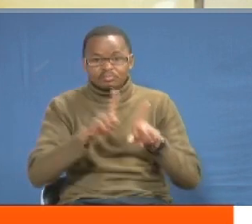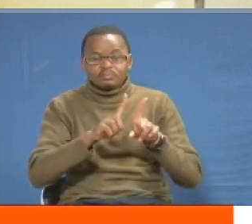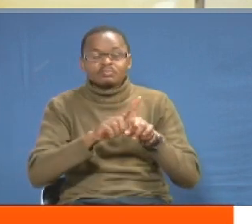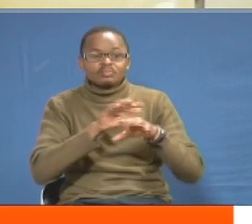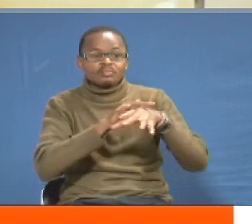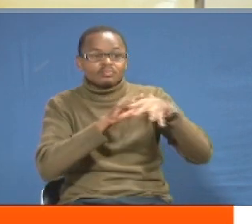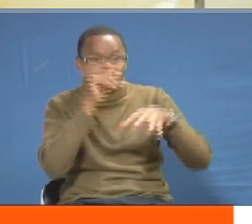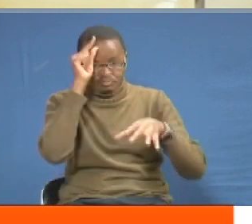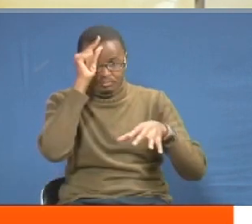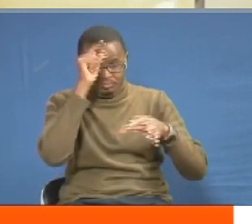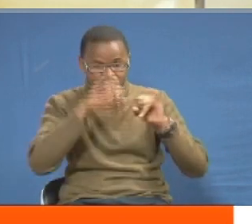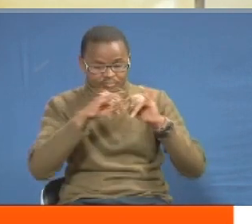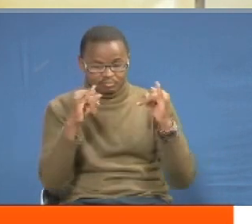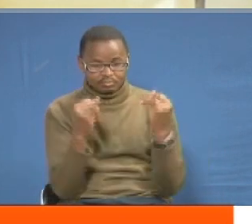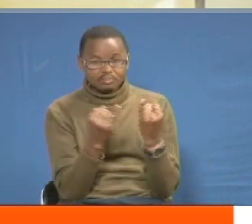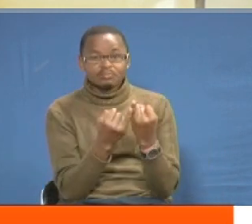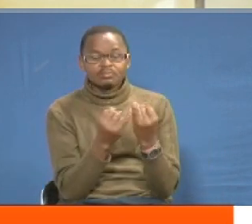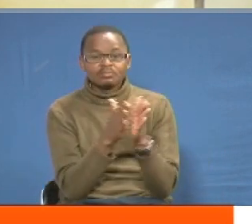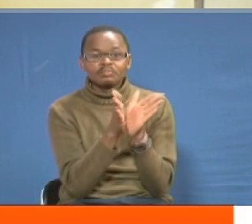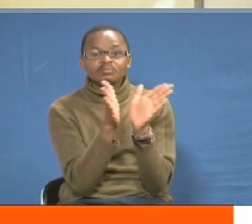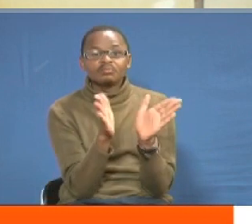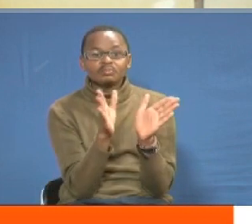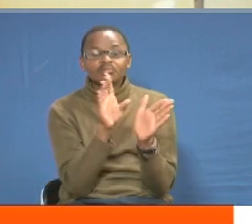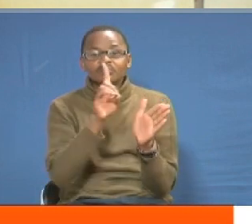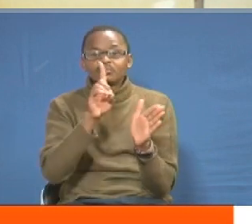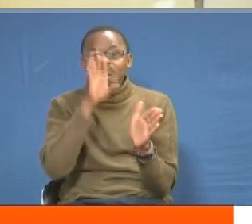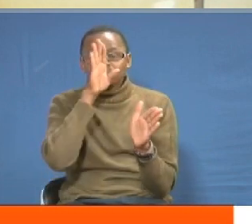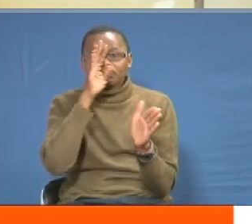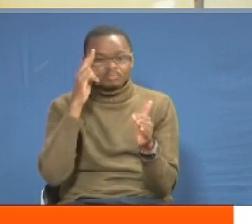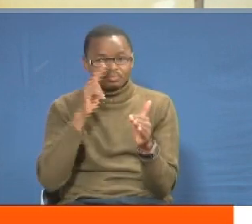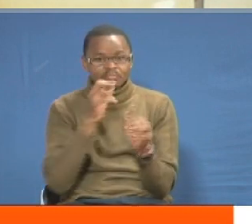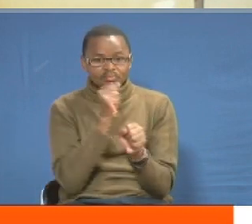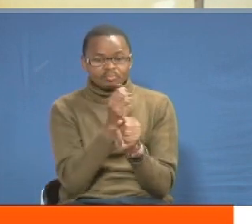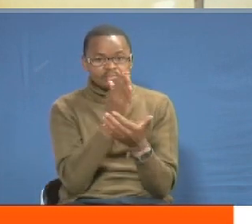in your clarion call that government institution and the public should be